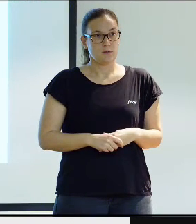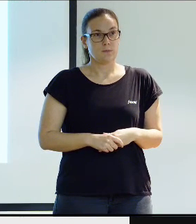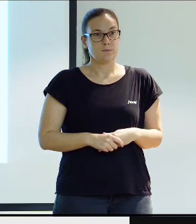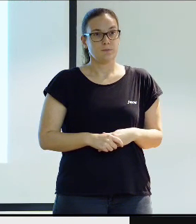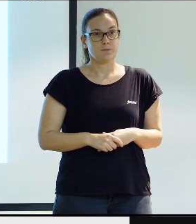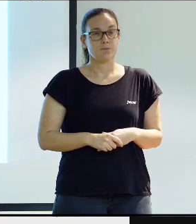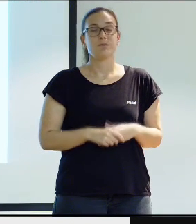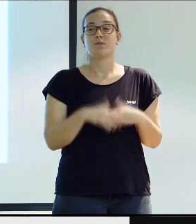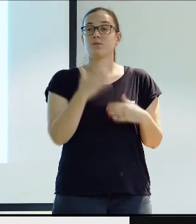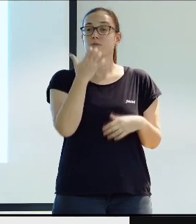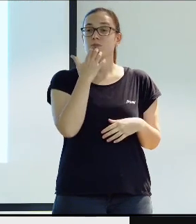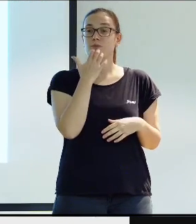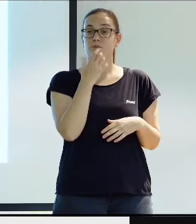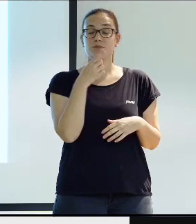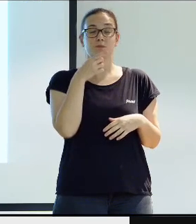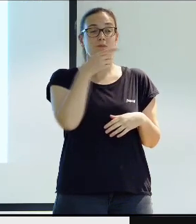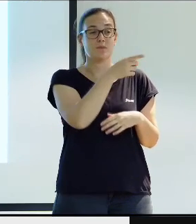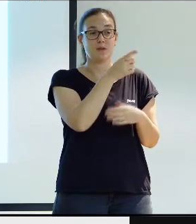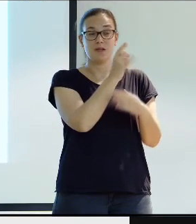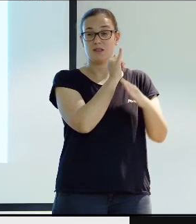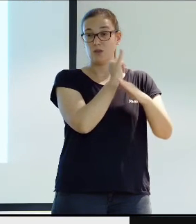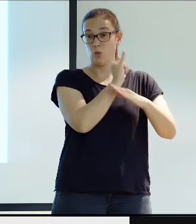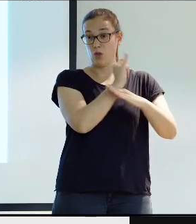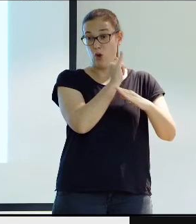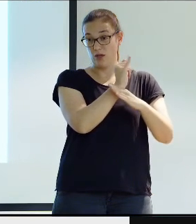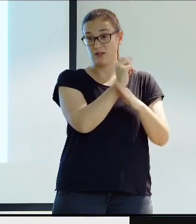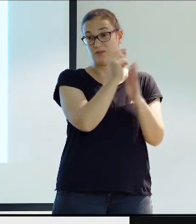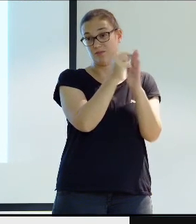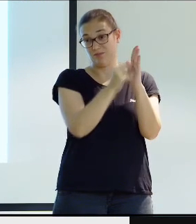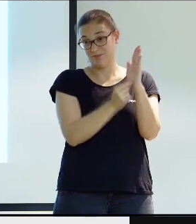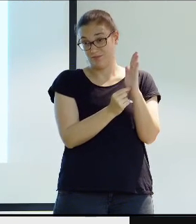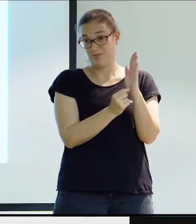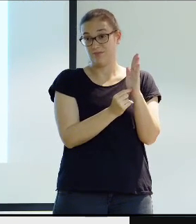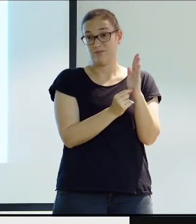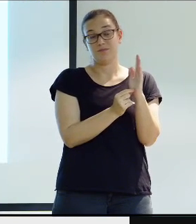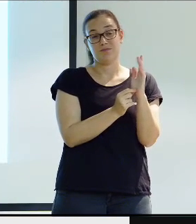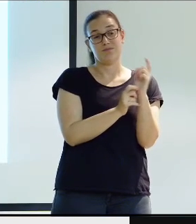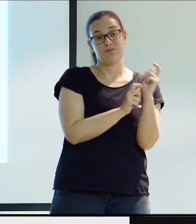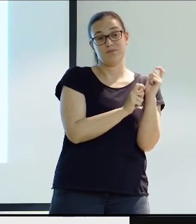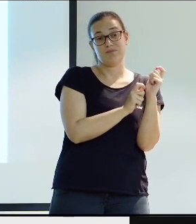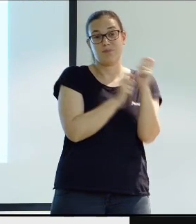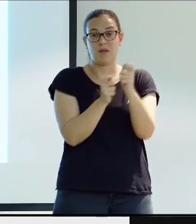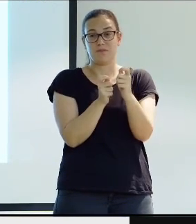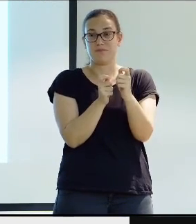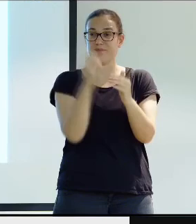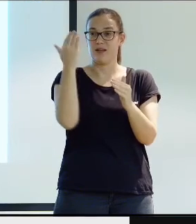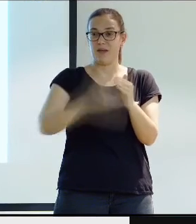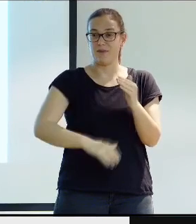institutional setups which are limiting your independent